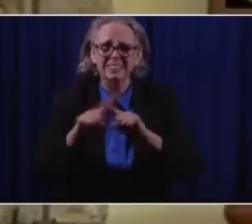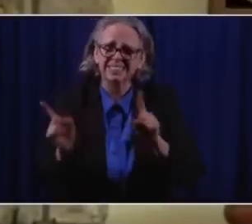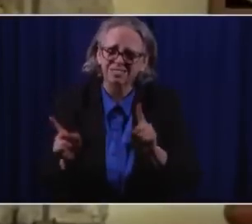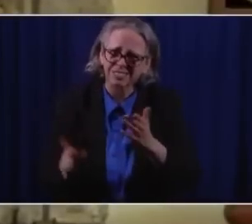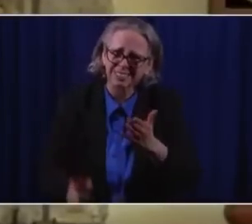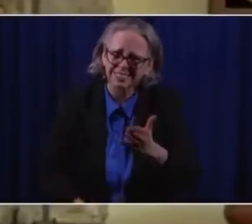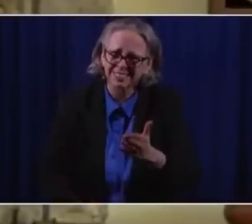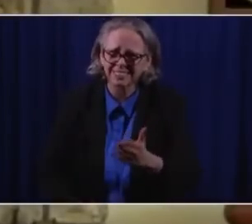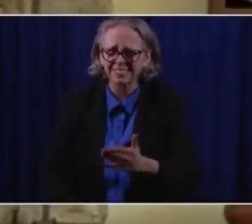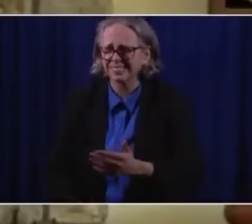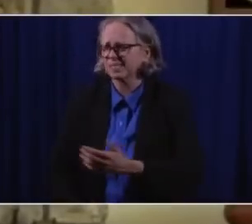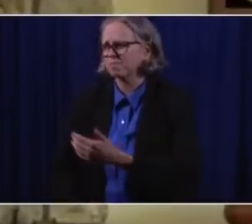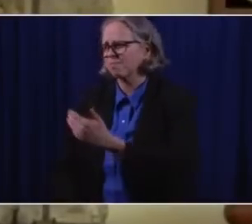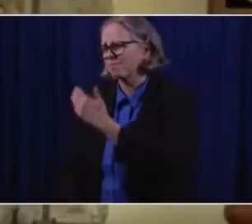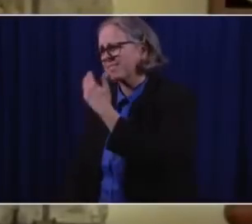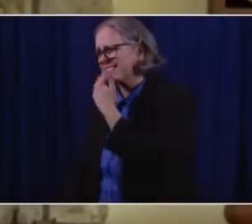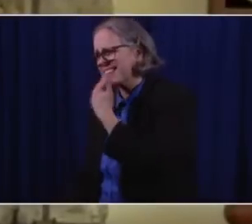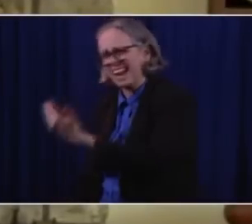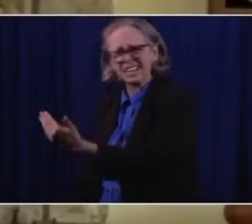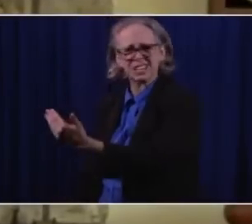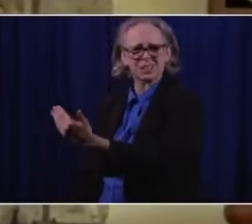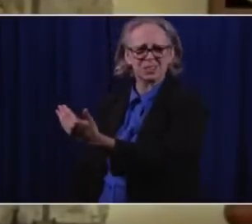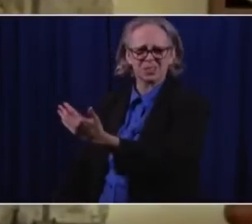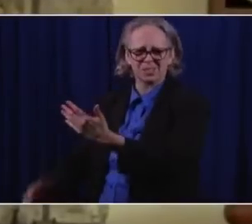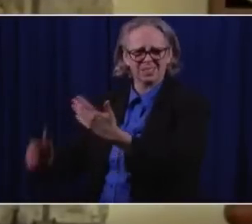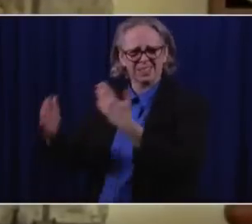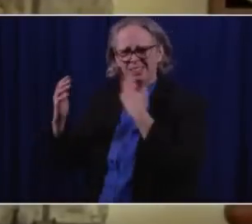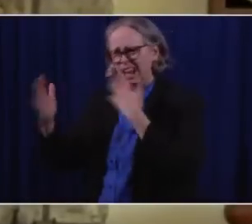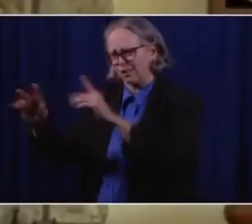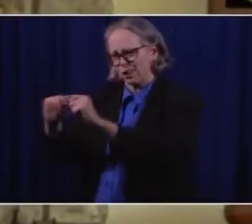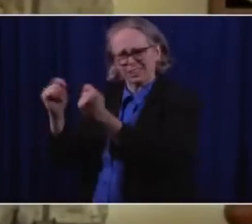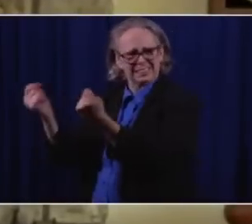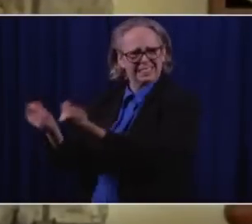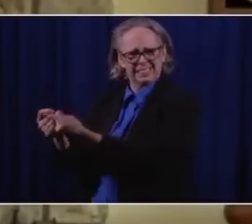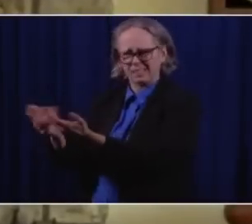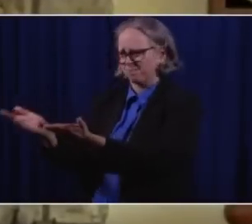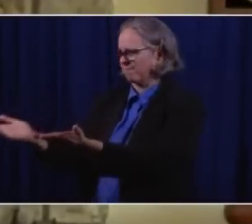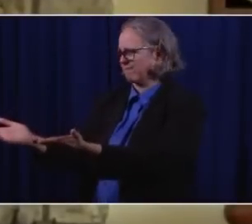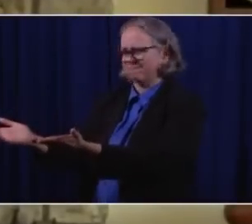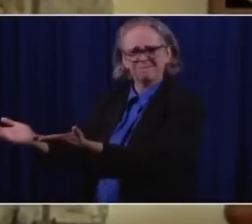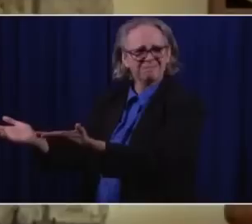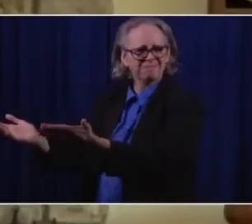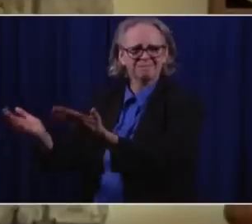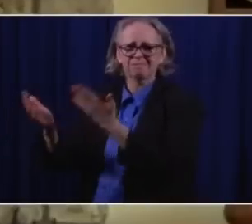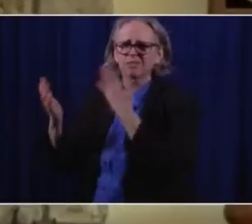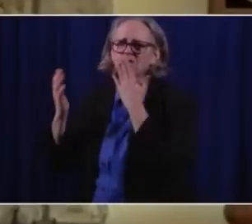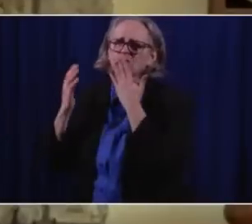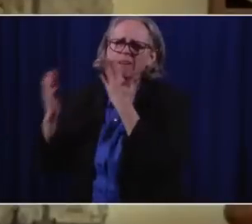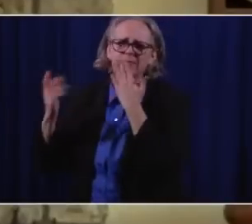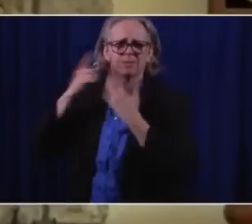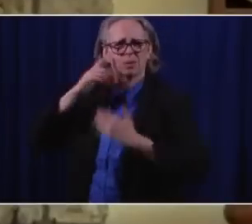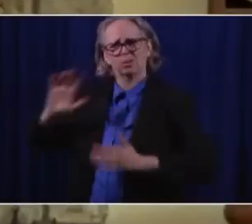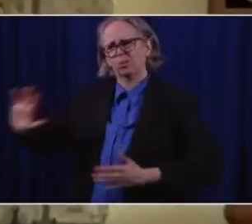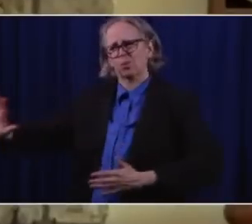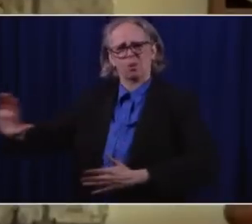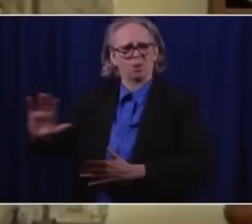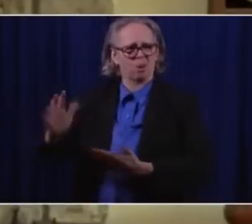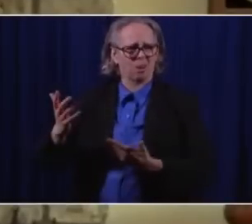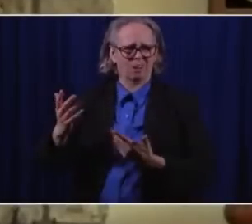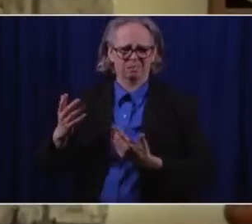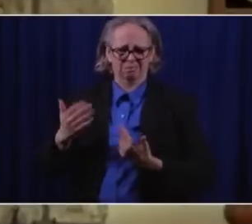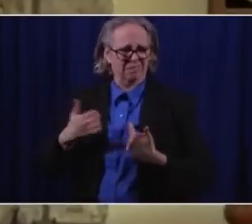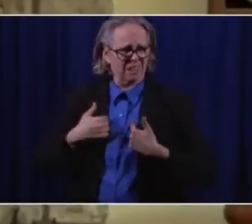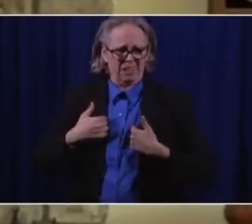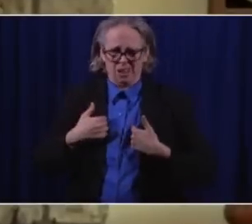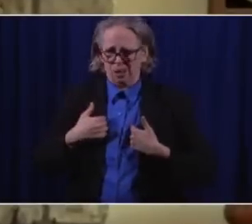tell everyone on your team, thank you. We are very, very grateful. None of us, unless we are there, really understand. We can say